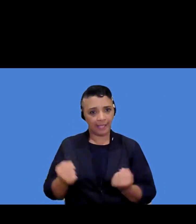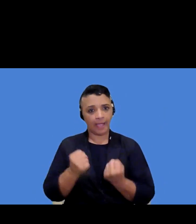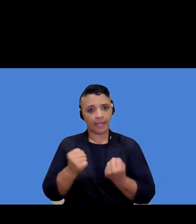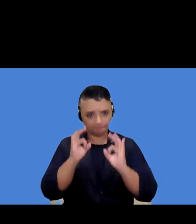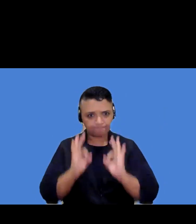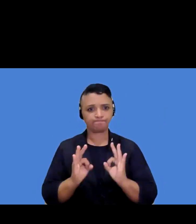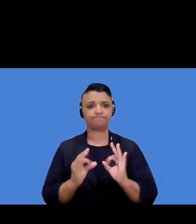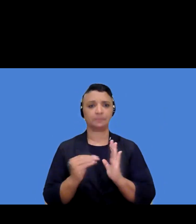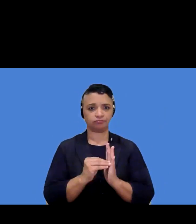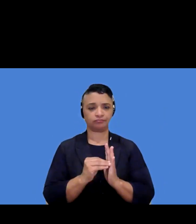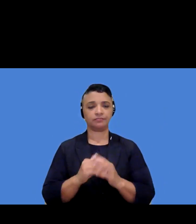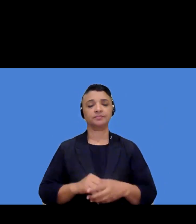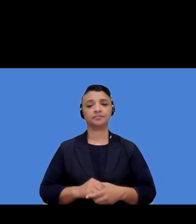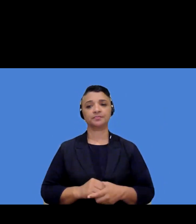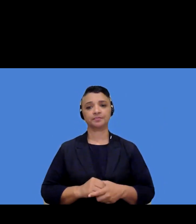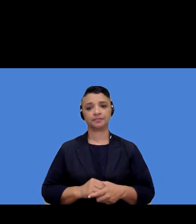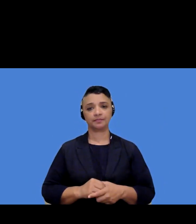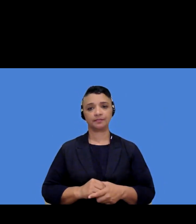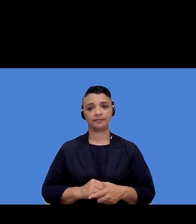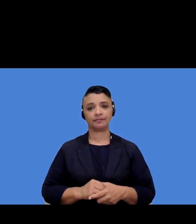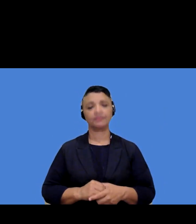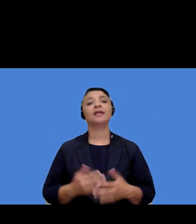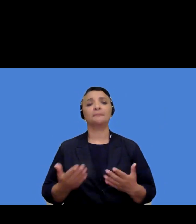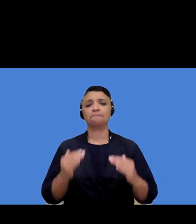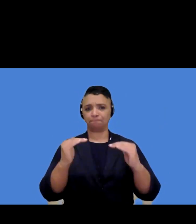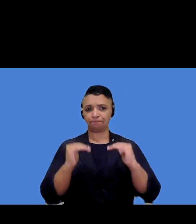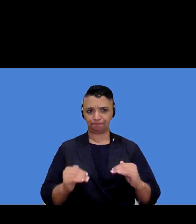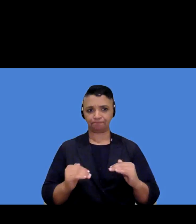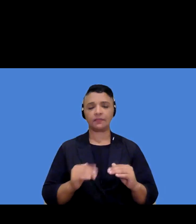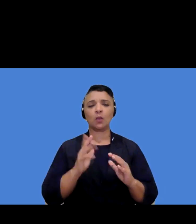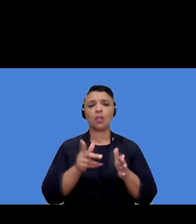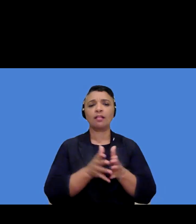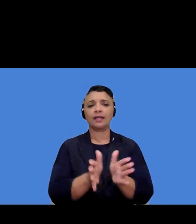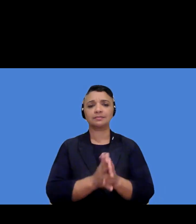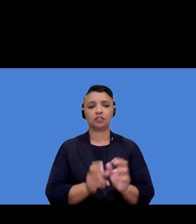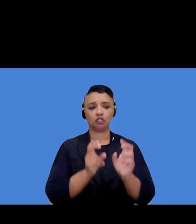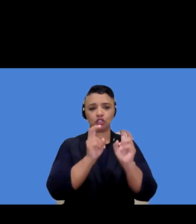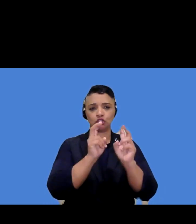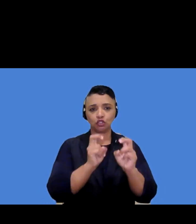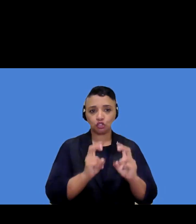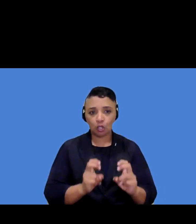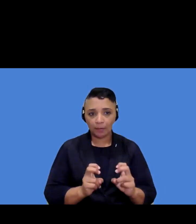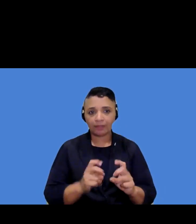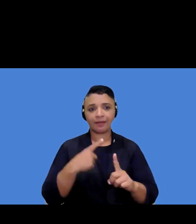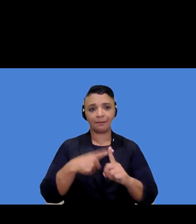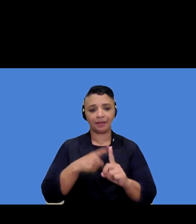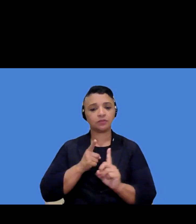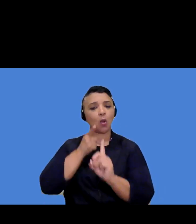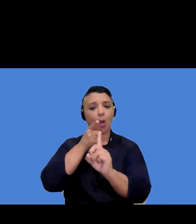When it comes to the topics and objectives of the next Global Disability